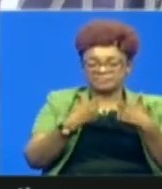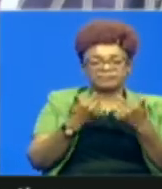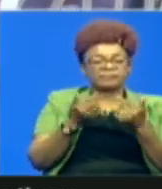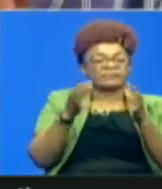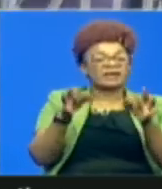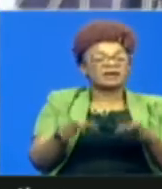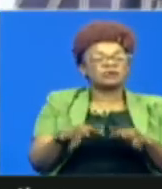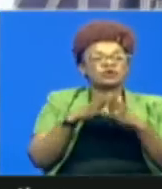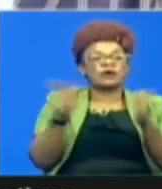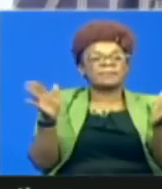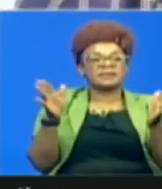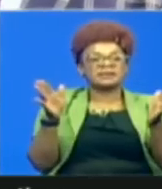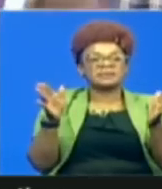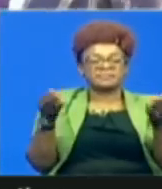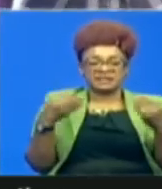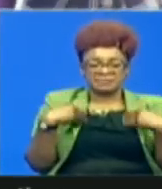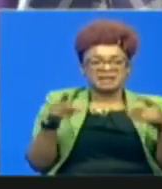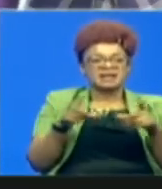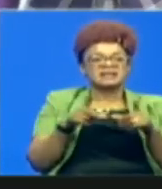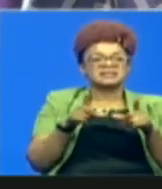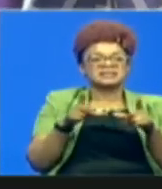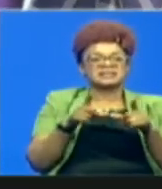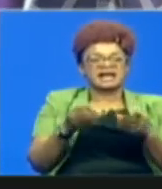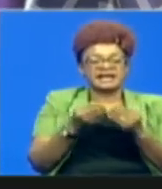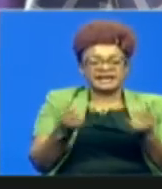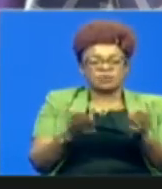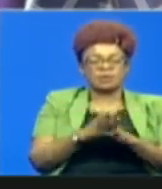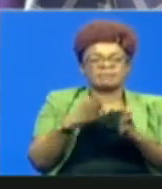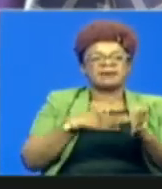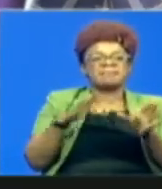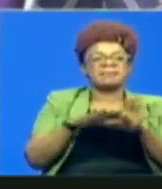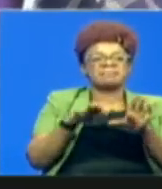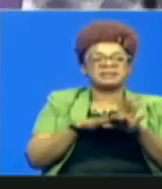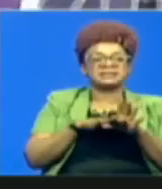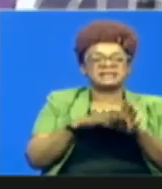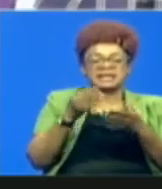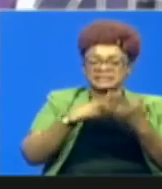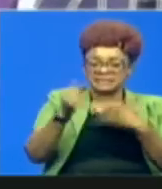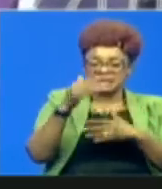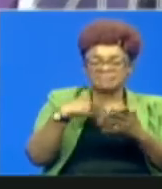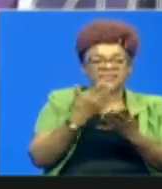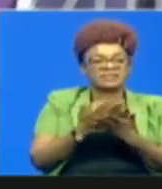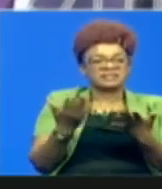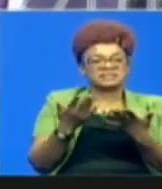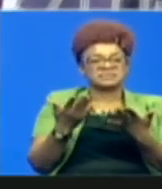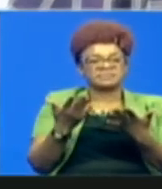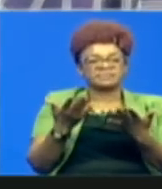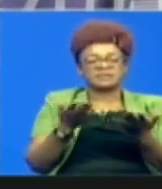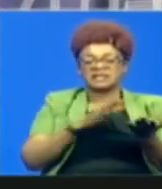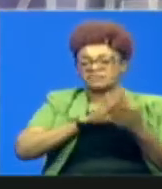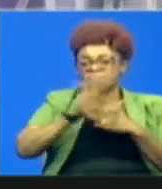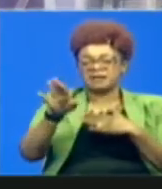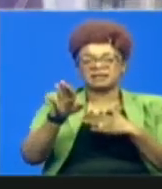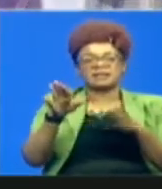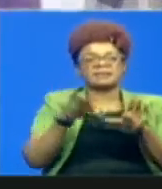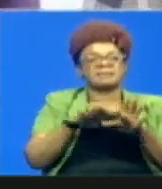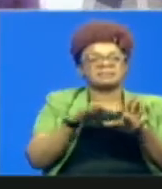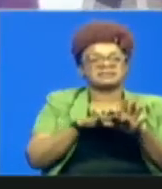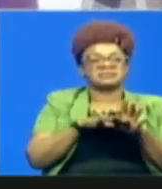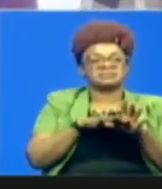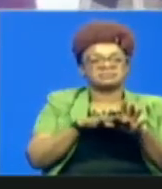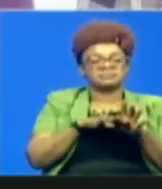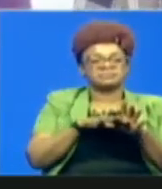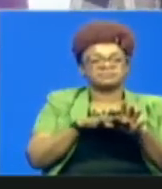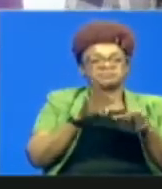mimi nipatiwe license, let me deal with my members, wacha mimi niuze mali zangu, and give back the members.